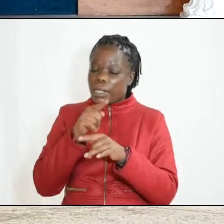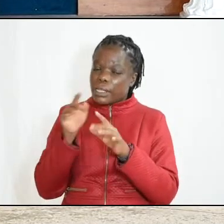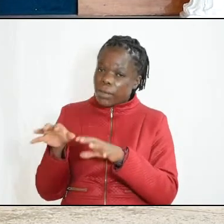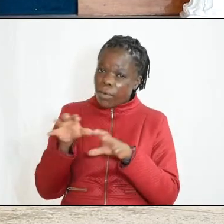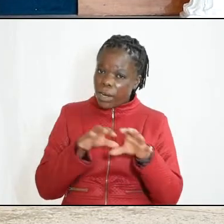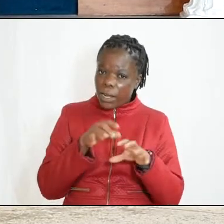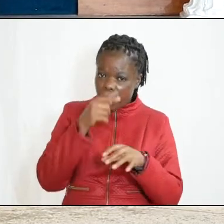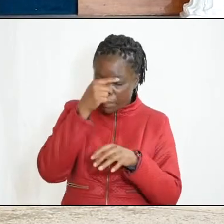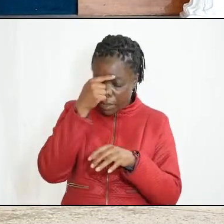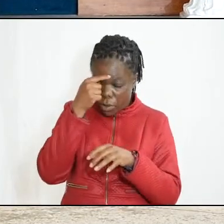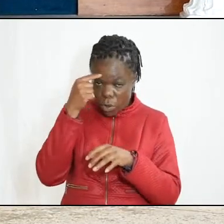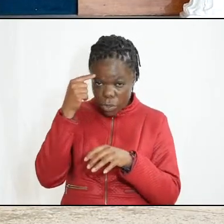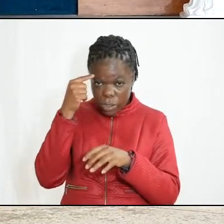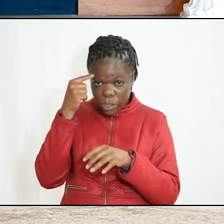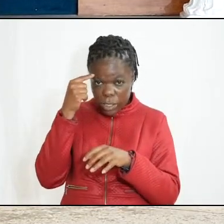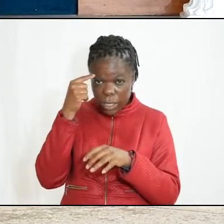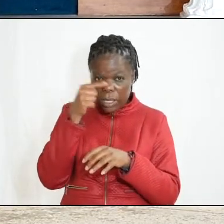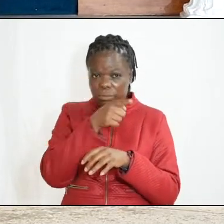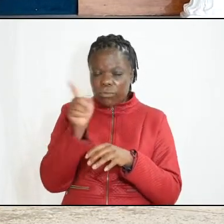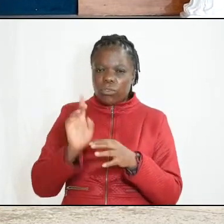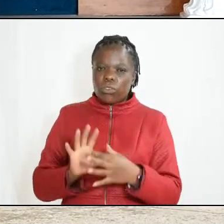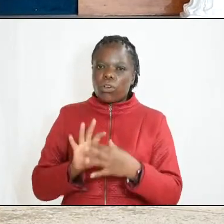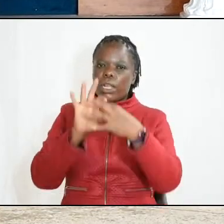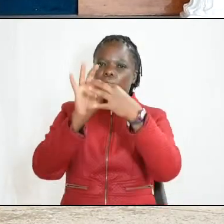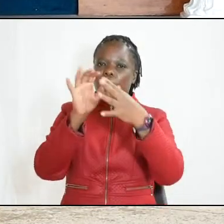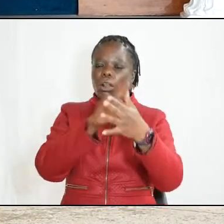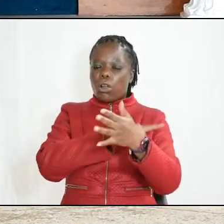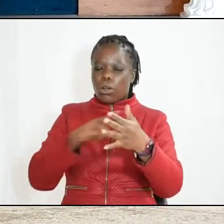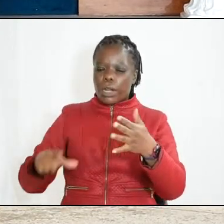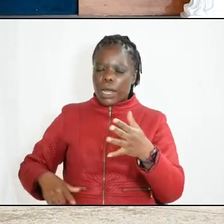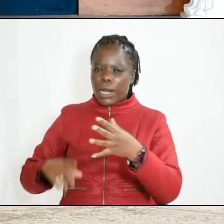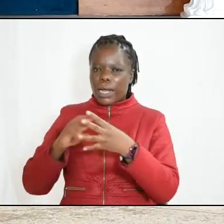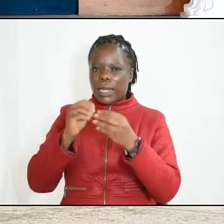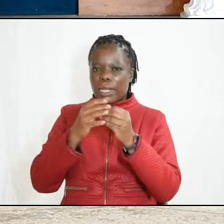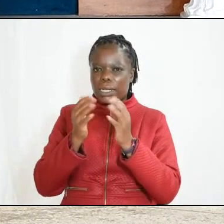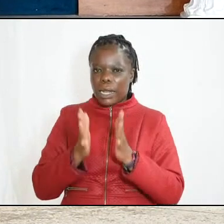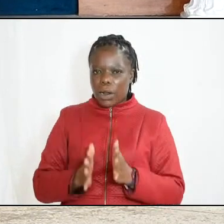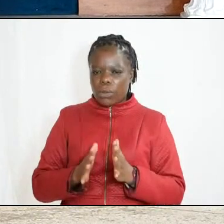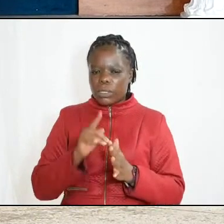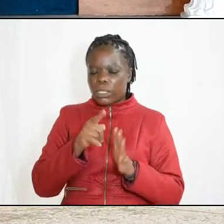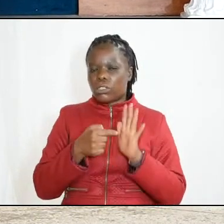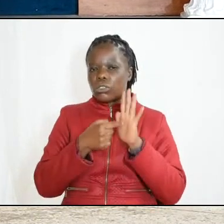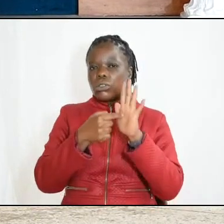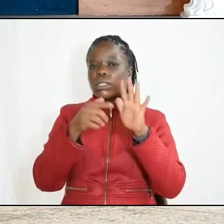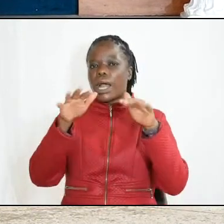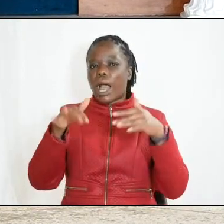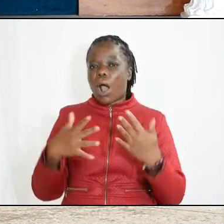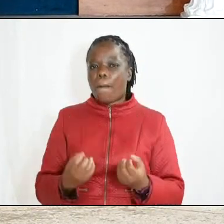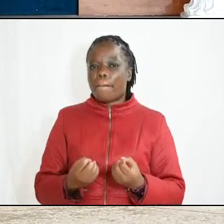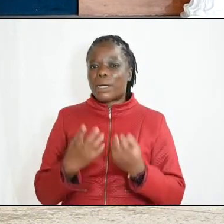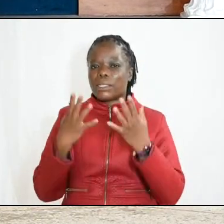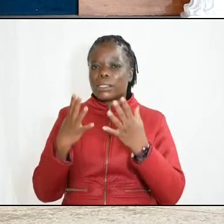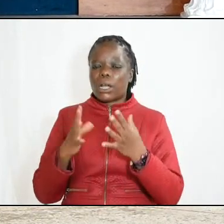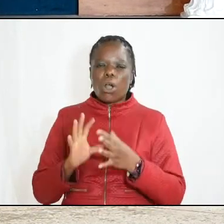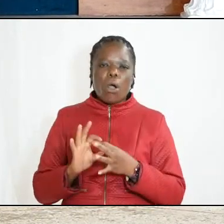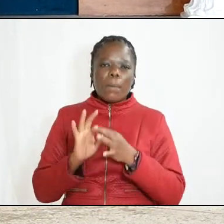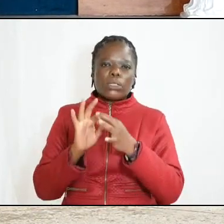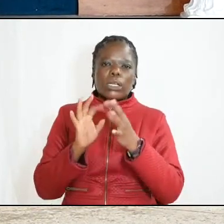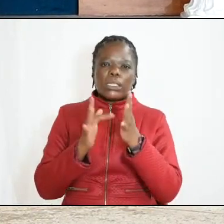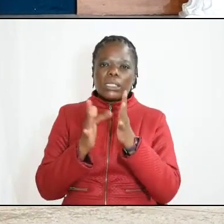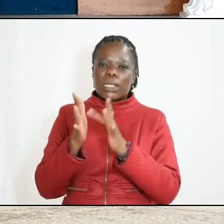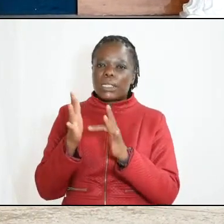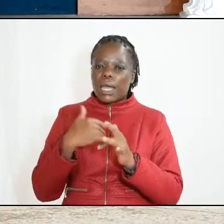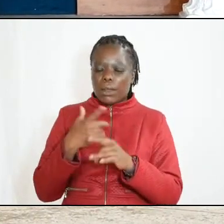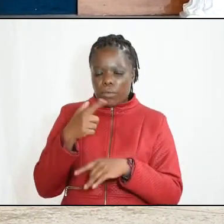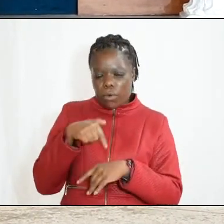suffering just so we could be reconnected to our Lord and Creator. This goes to show much how much compassion Jesus had